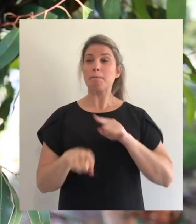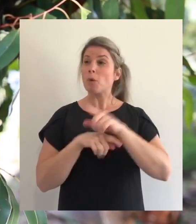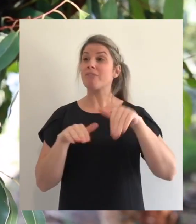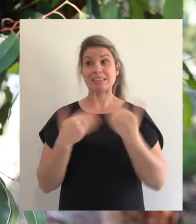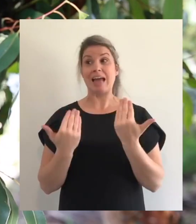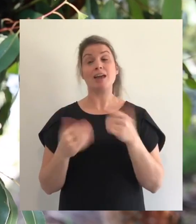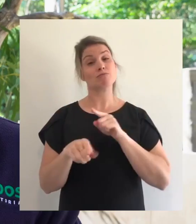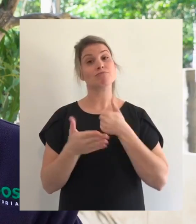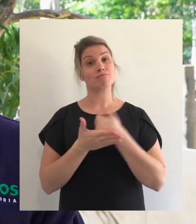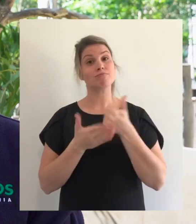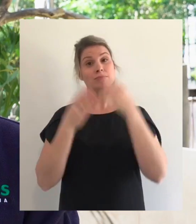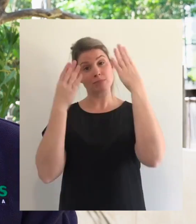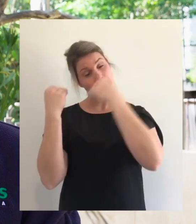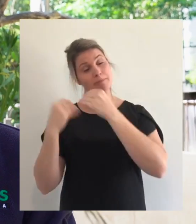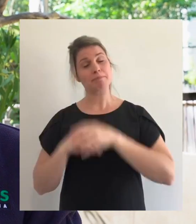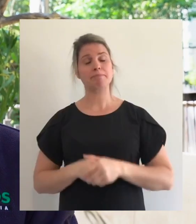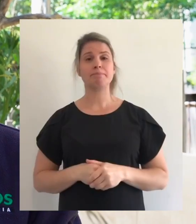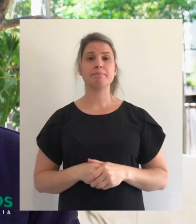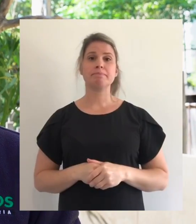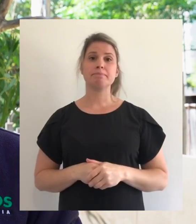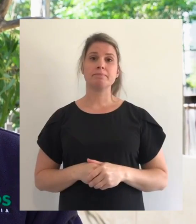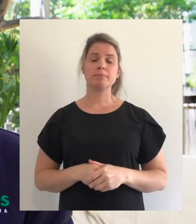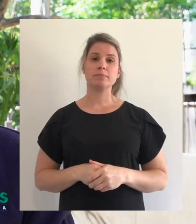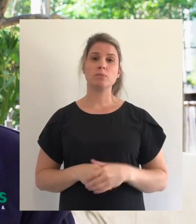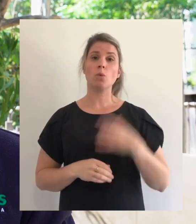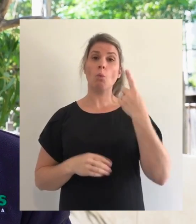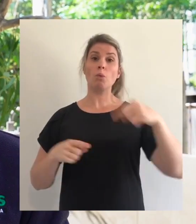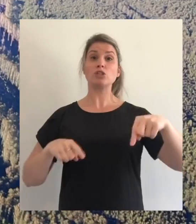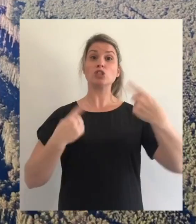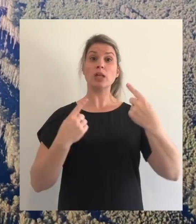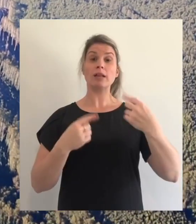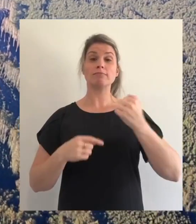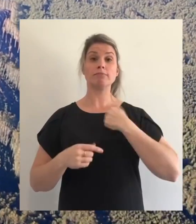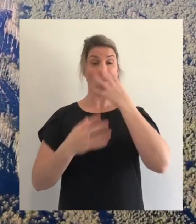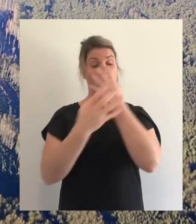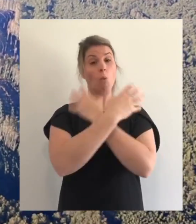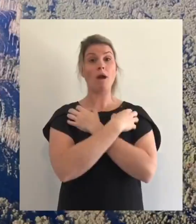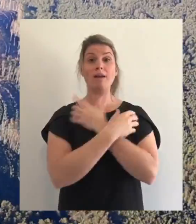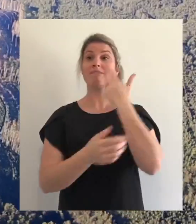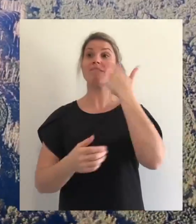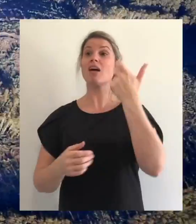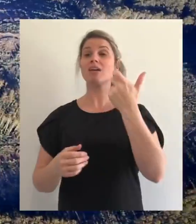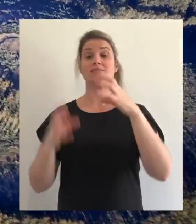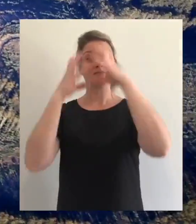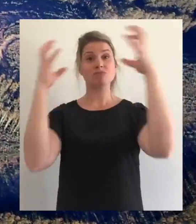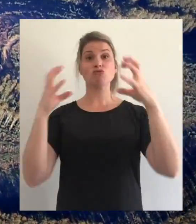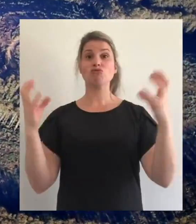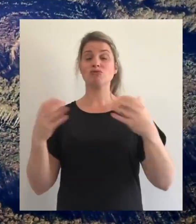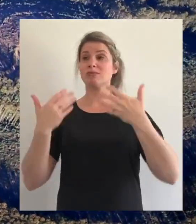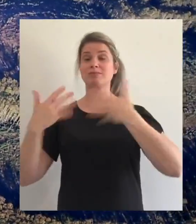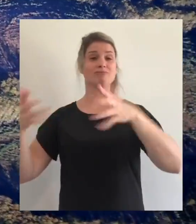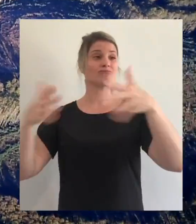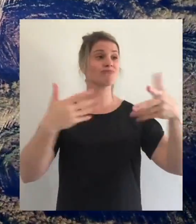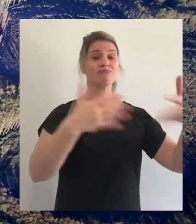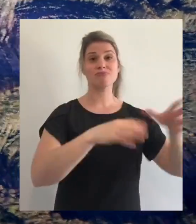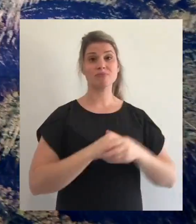day. One challenge that our koalas are facing out in the wild every day is the loss of their habitat. But one simple